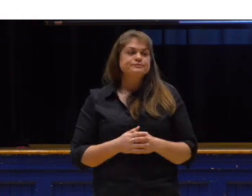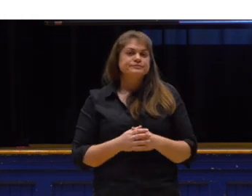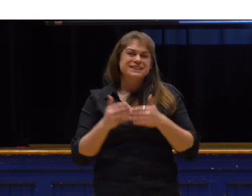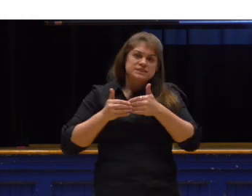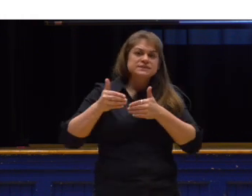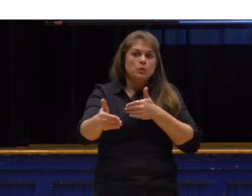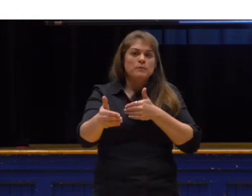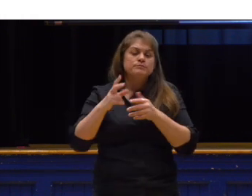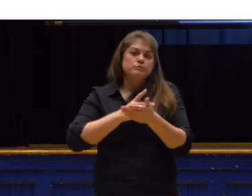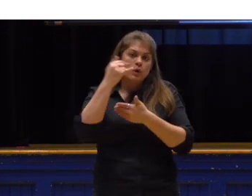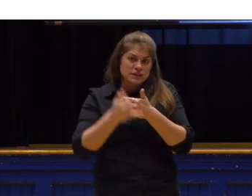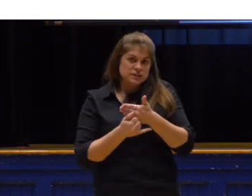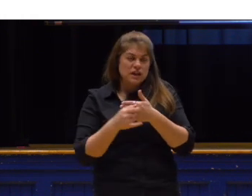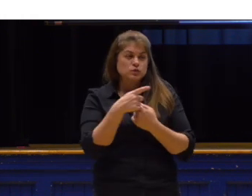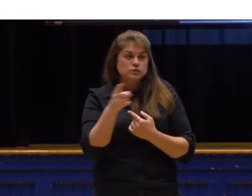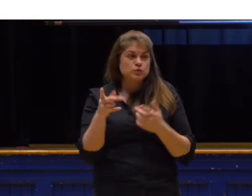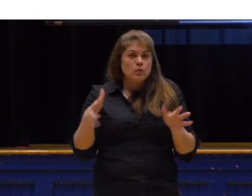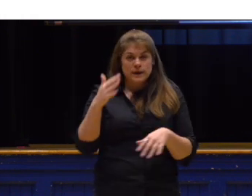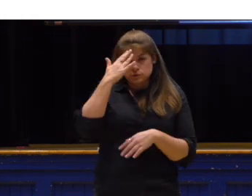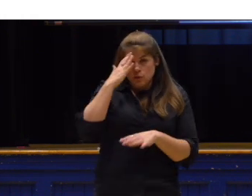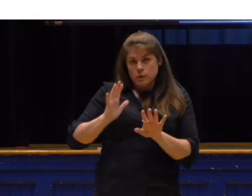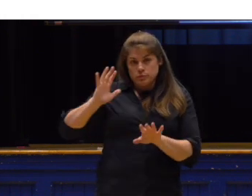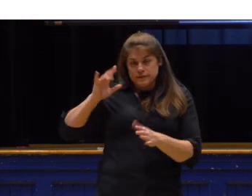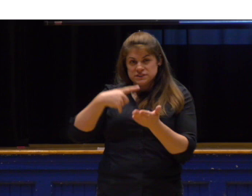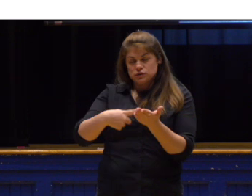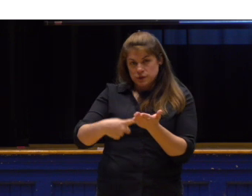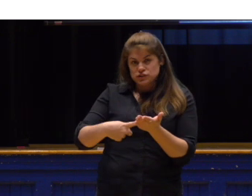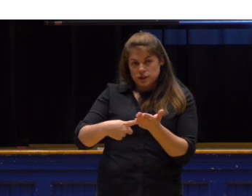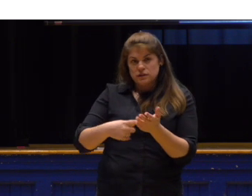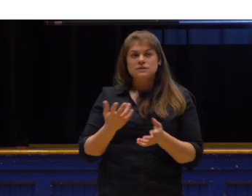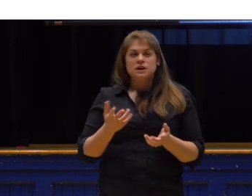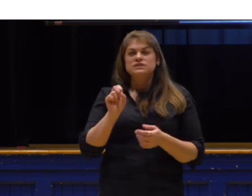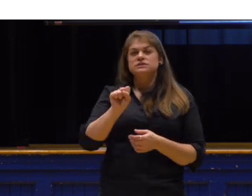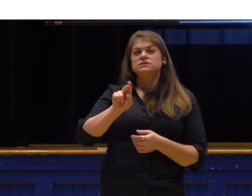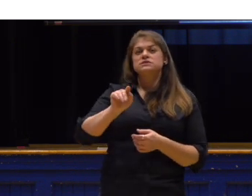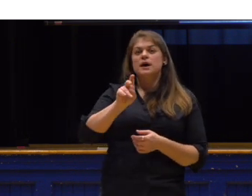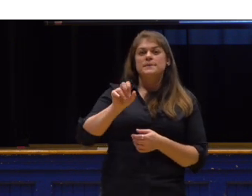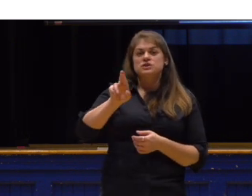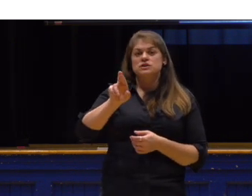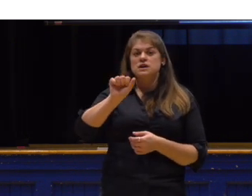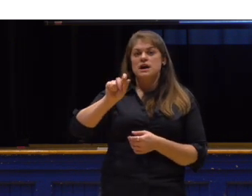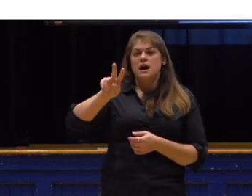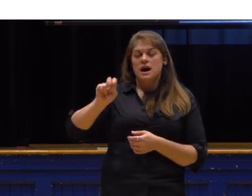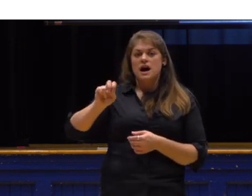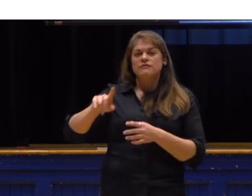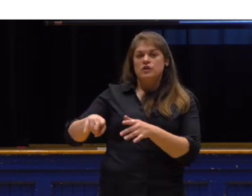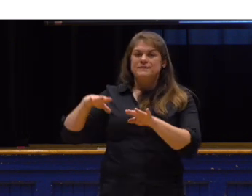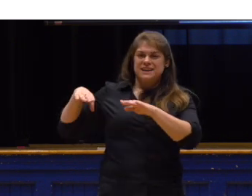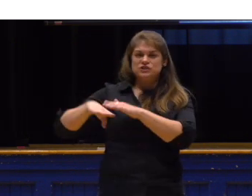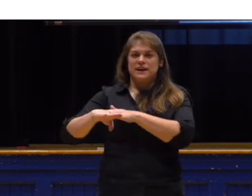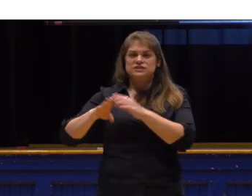project, as most of you are aware from all of our previous discussions, Sumner Avenue from just west of the entrance to Forest